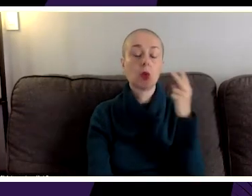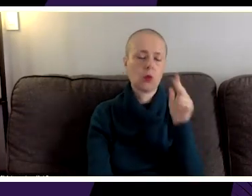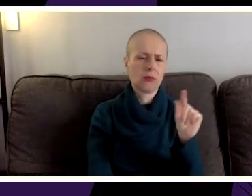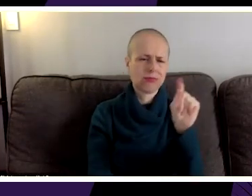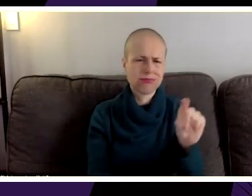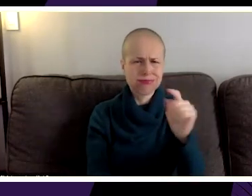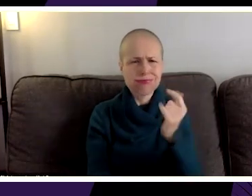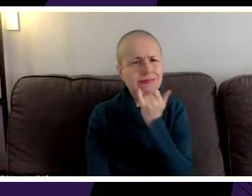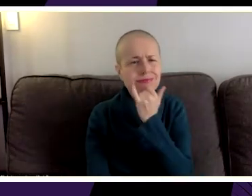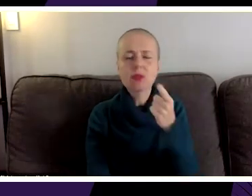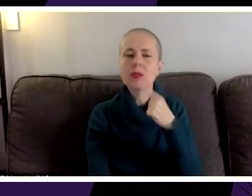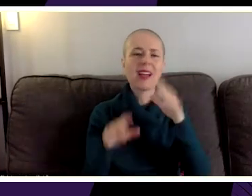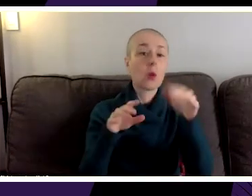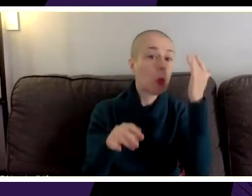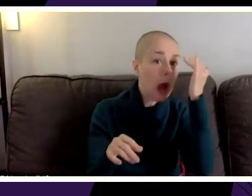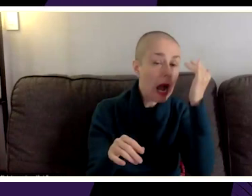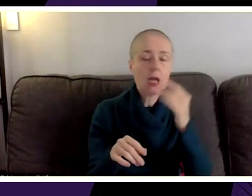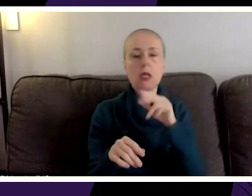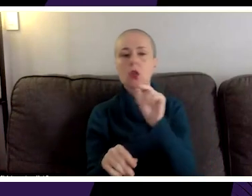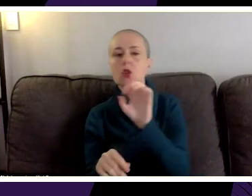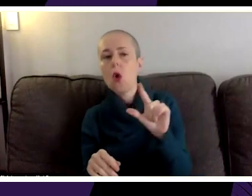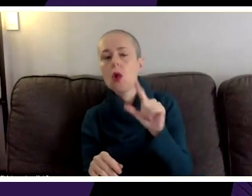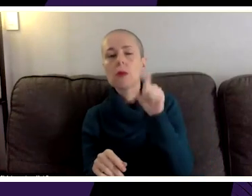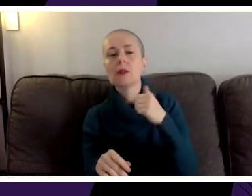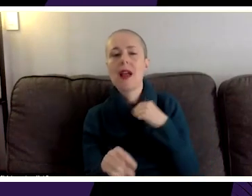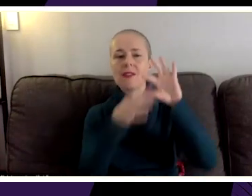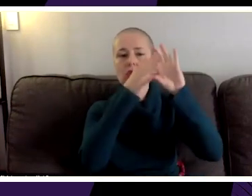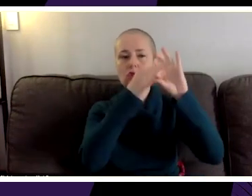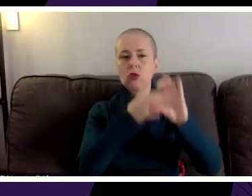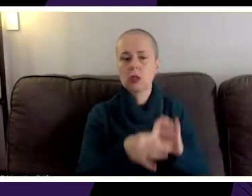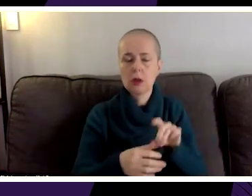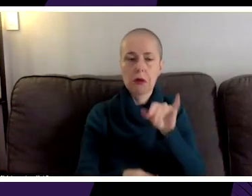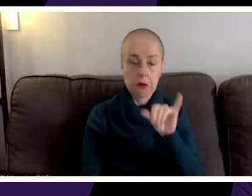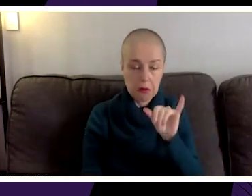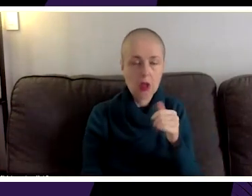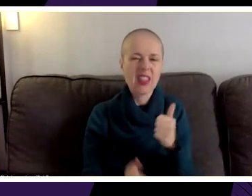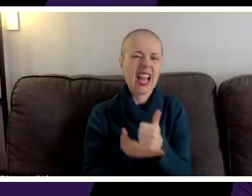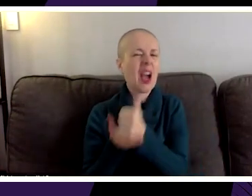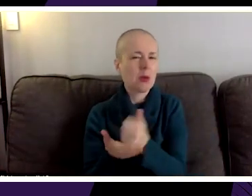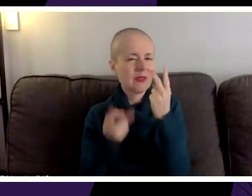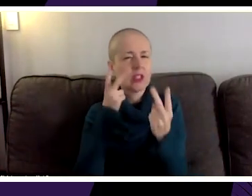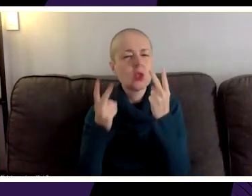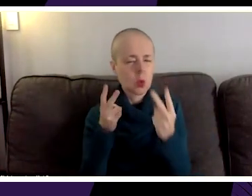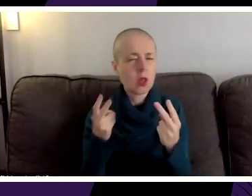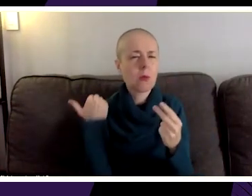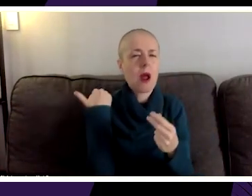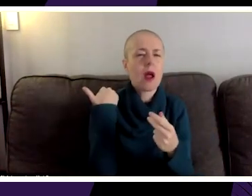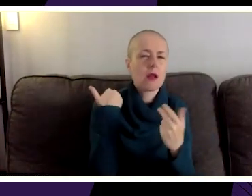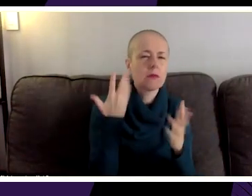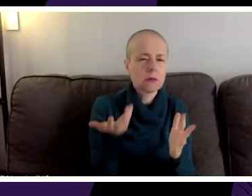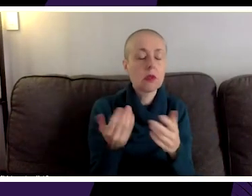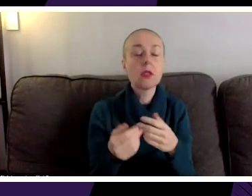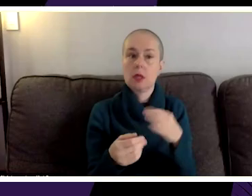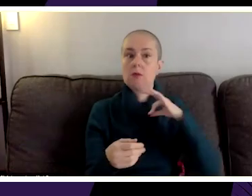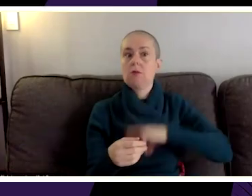this because you put in null. It's supposed to be a string. So you have like visual guardrails. I think it's super useful, especially as like a person from